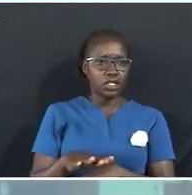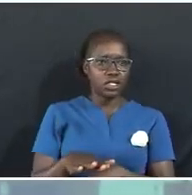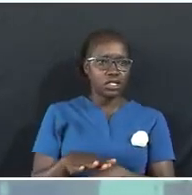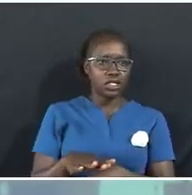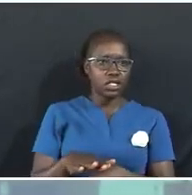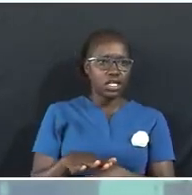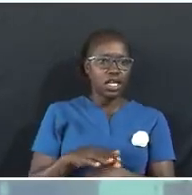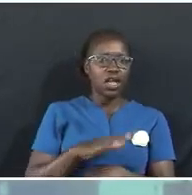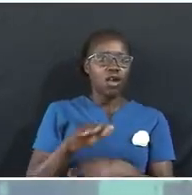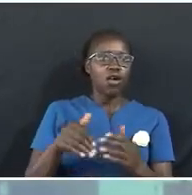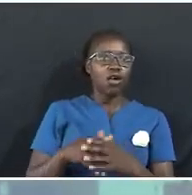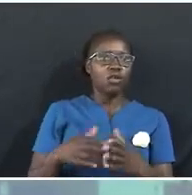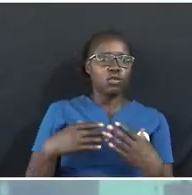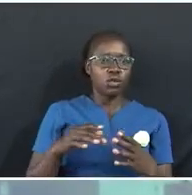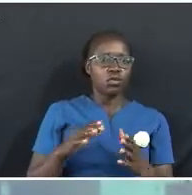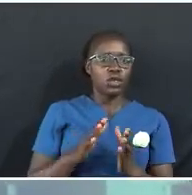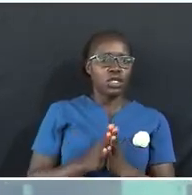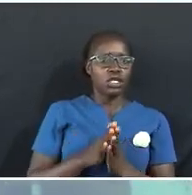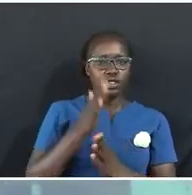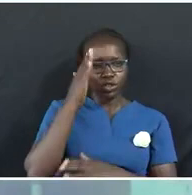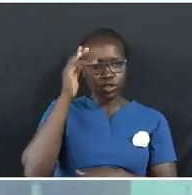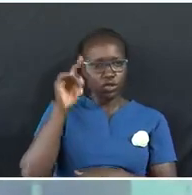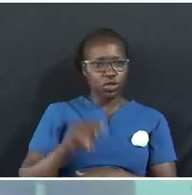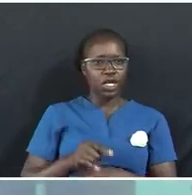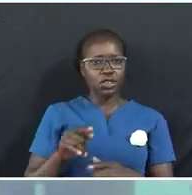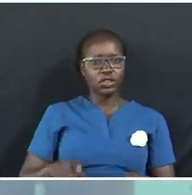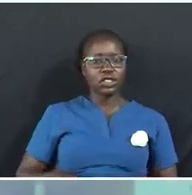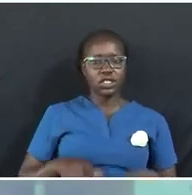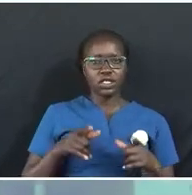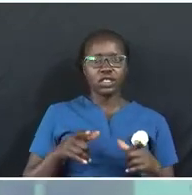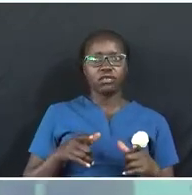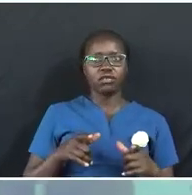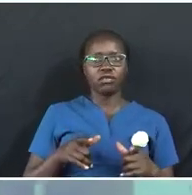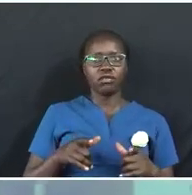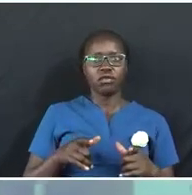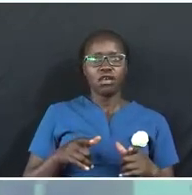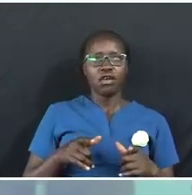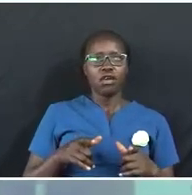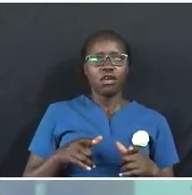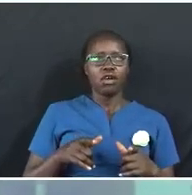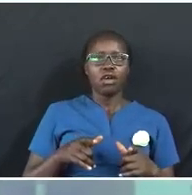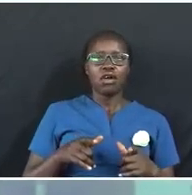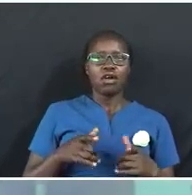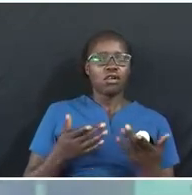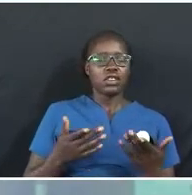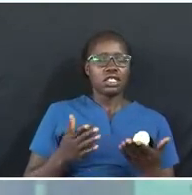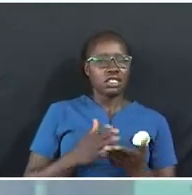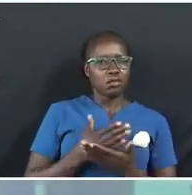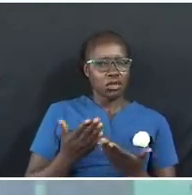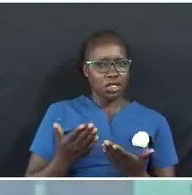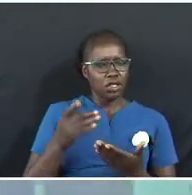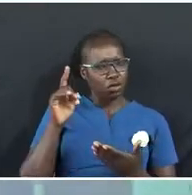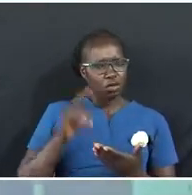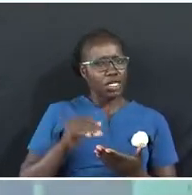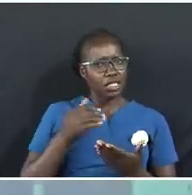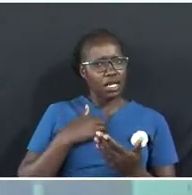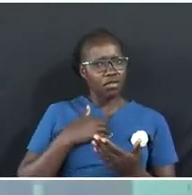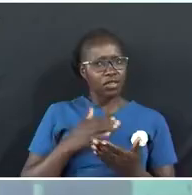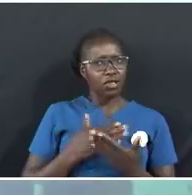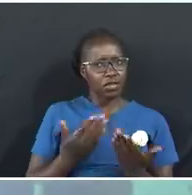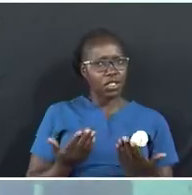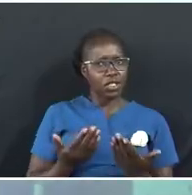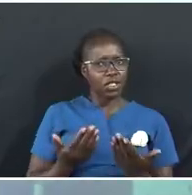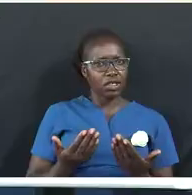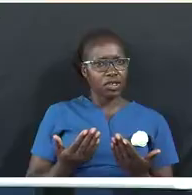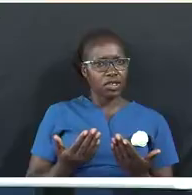everybody must be, you know, he cannot survive on that income. He must have a garden somewhere. When you hear people